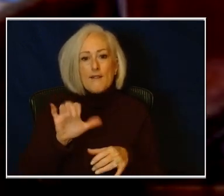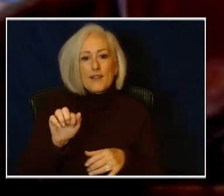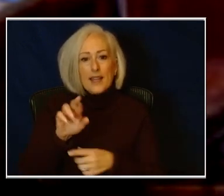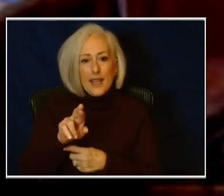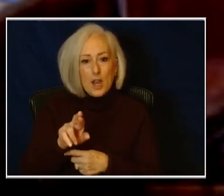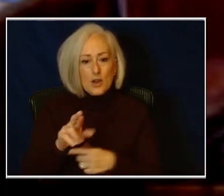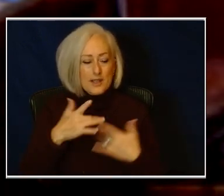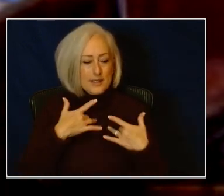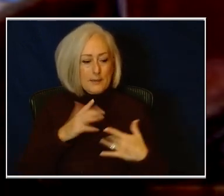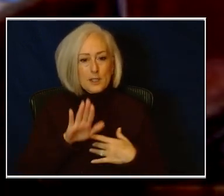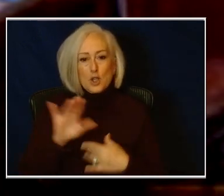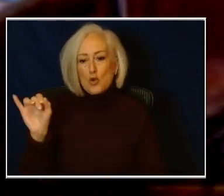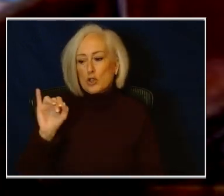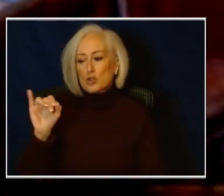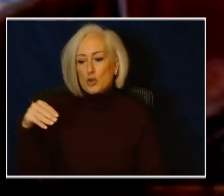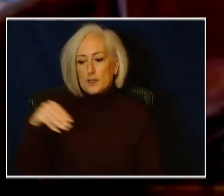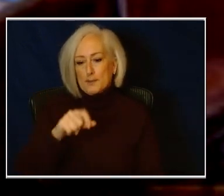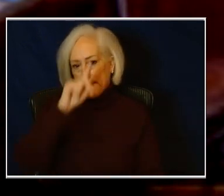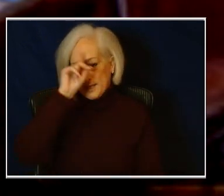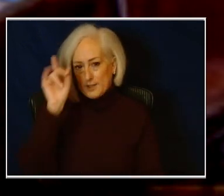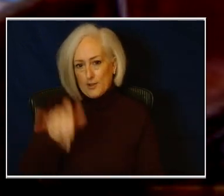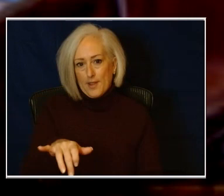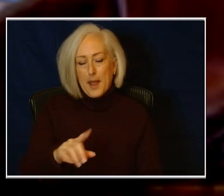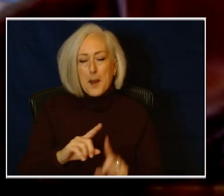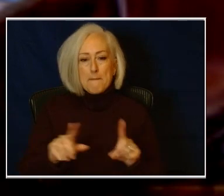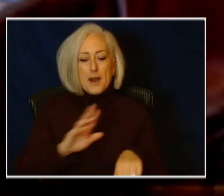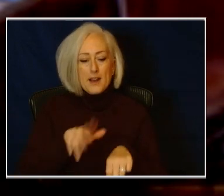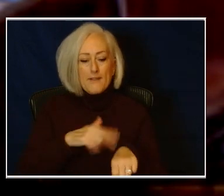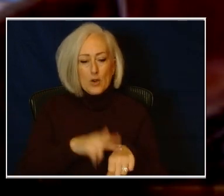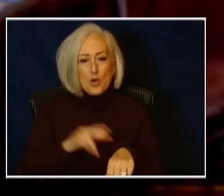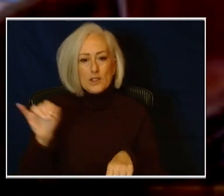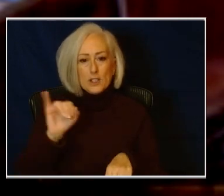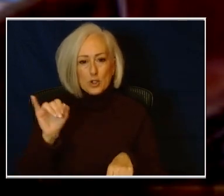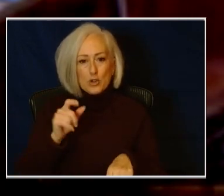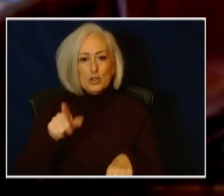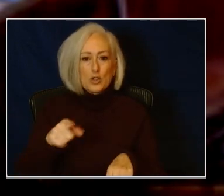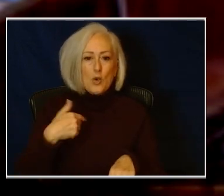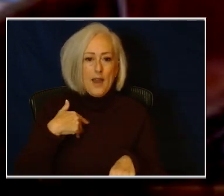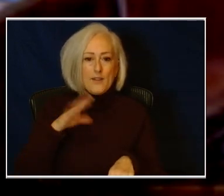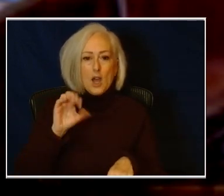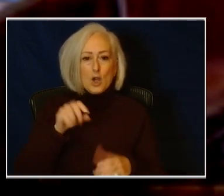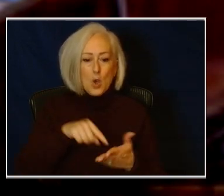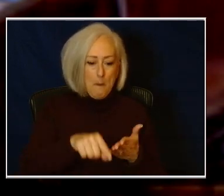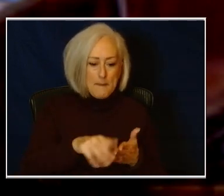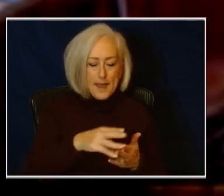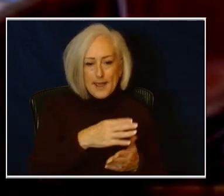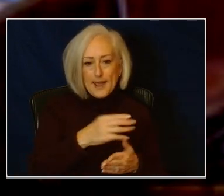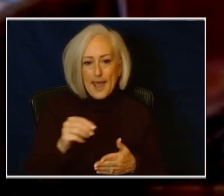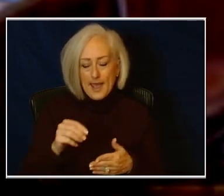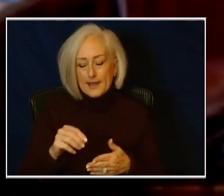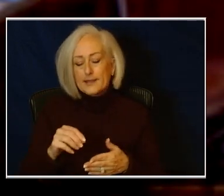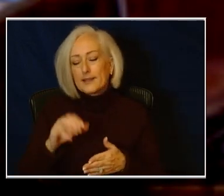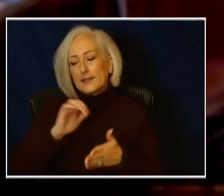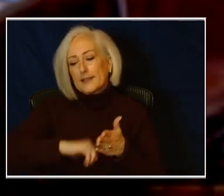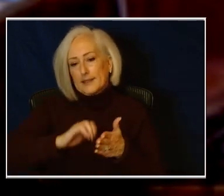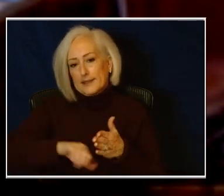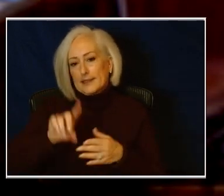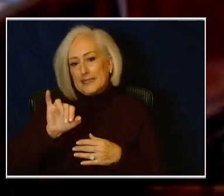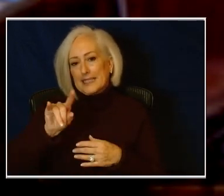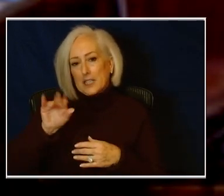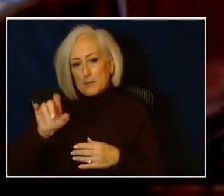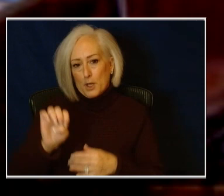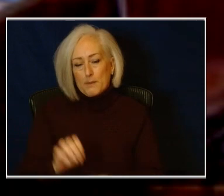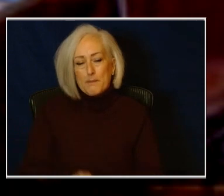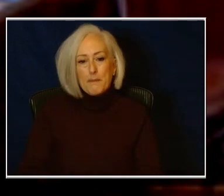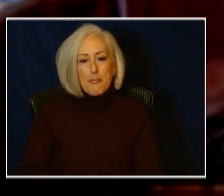your insurance. But of course, with insurance, you have deductibles and co-insurance. But one of the things that hasn't been